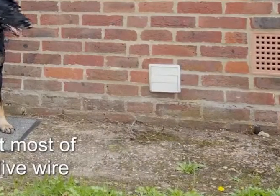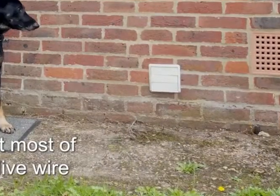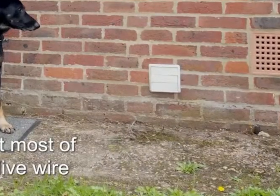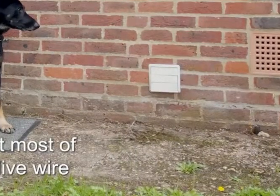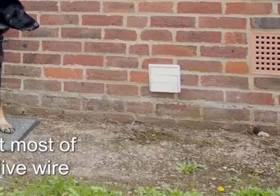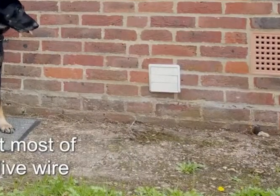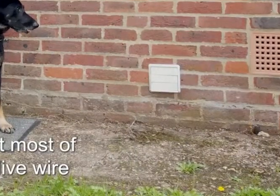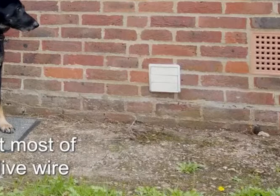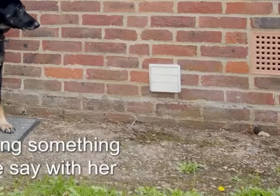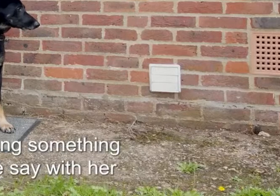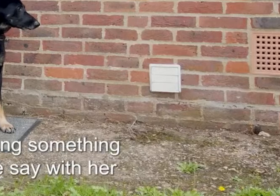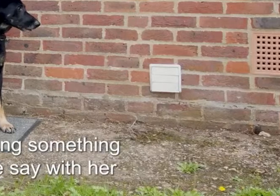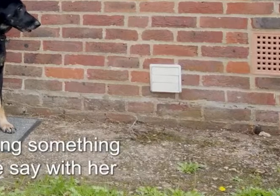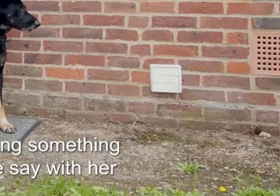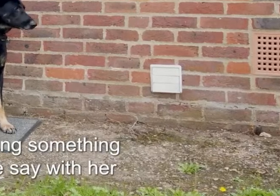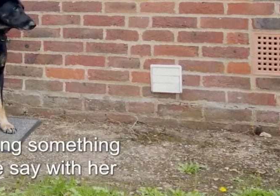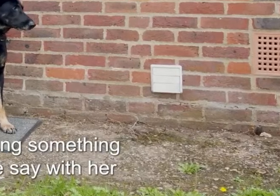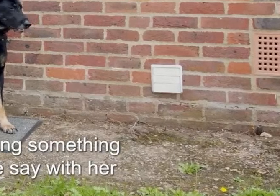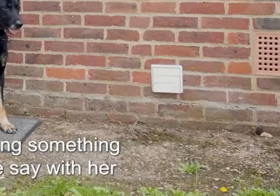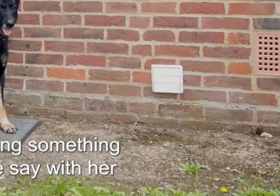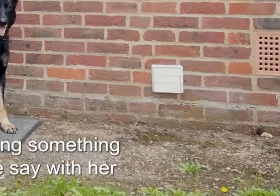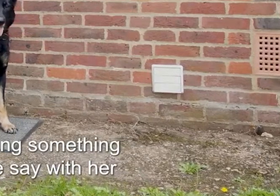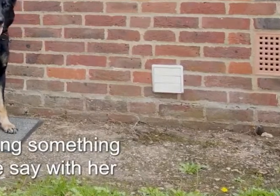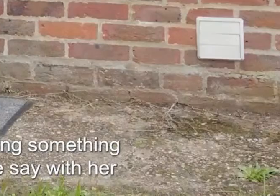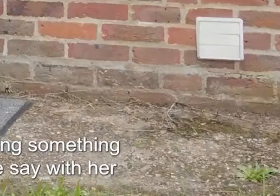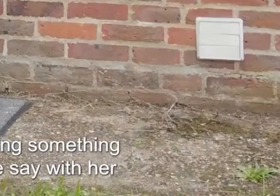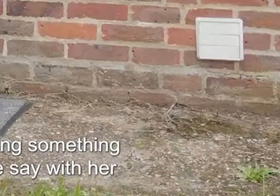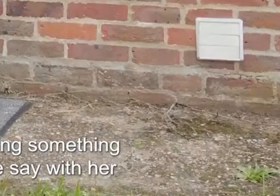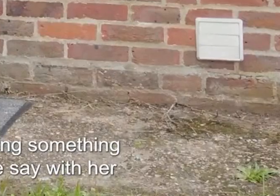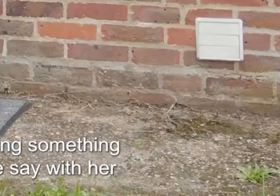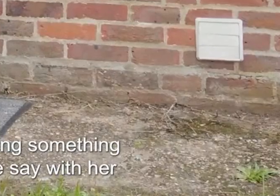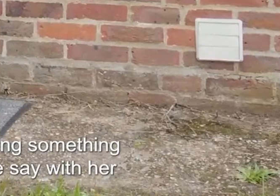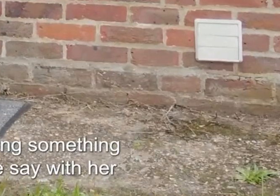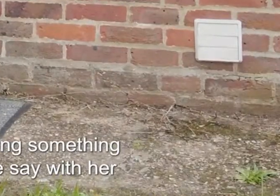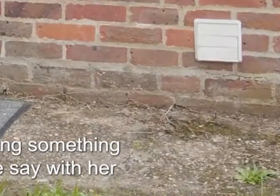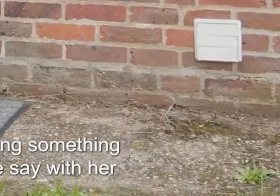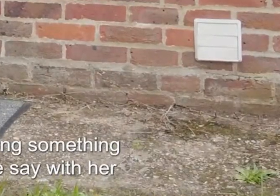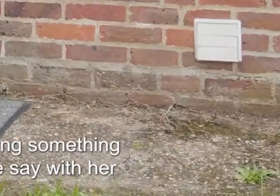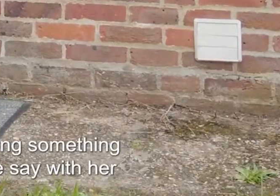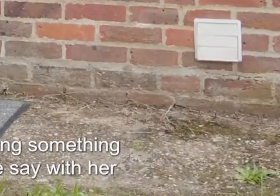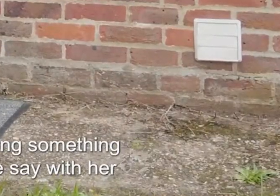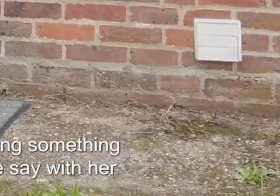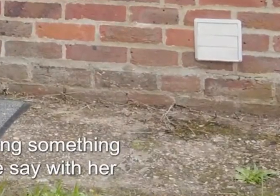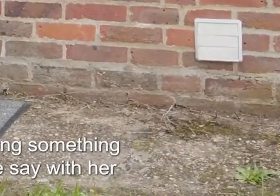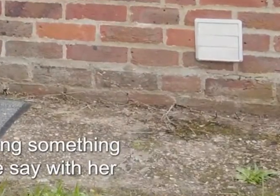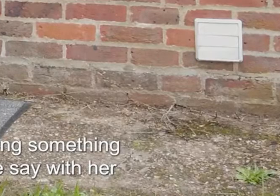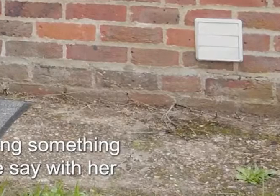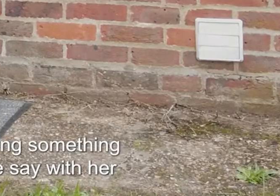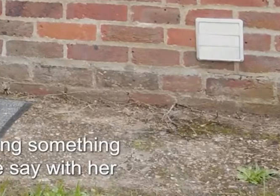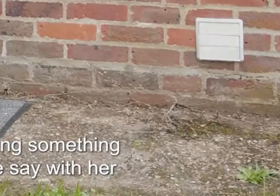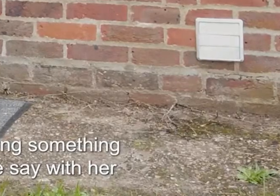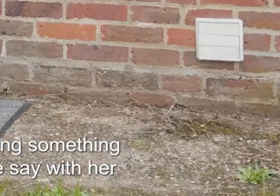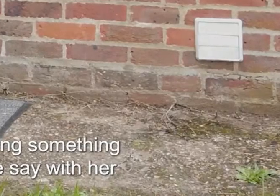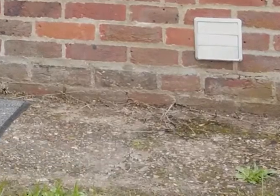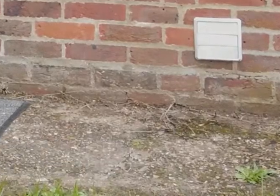a bit of a live wire, wants to work, needs to be doing something. Patience is limited, shall we say,